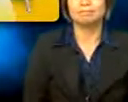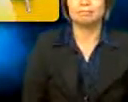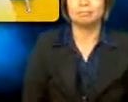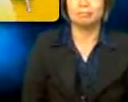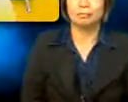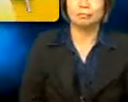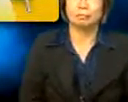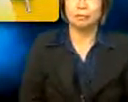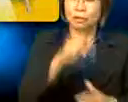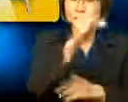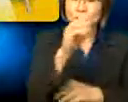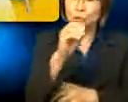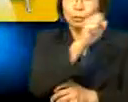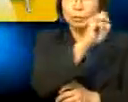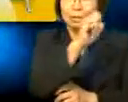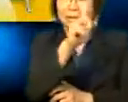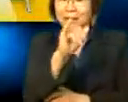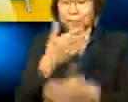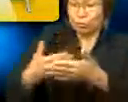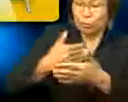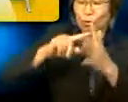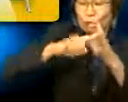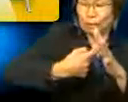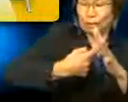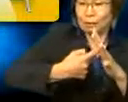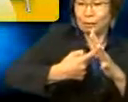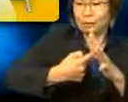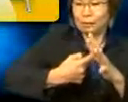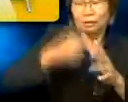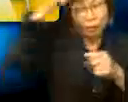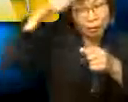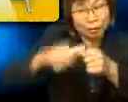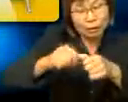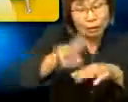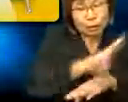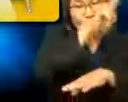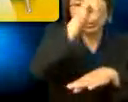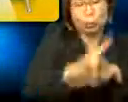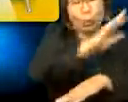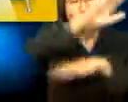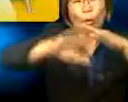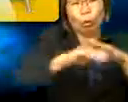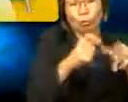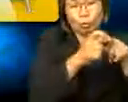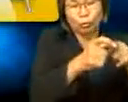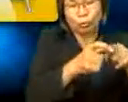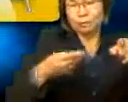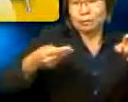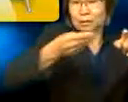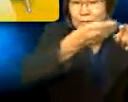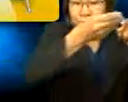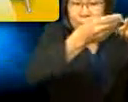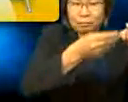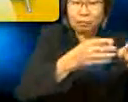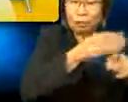So, Siti, before you begin, remember to use all the words given, but